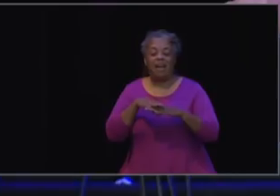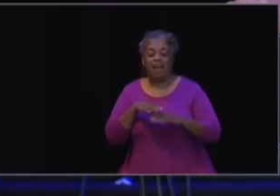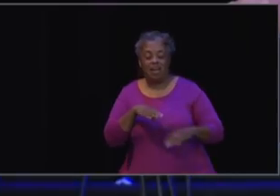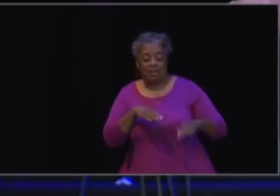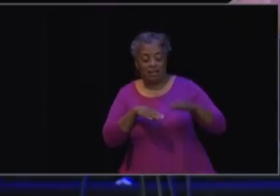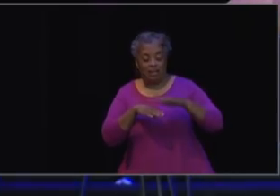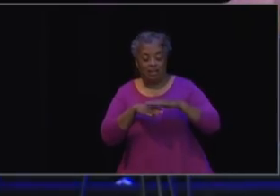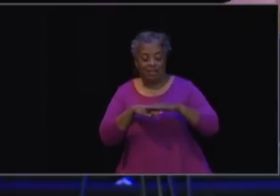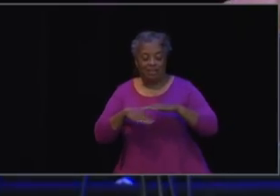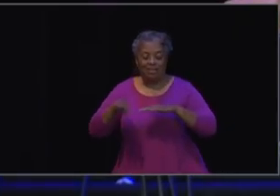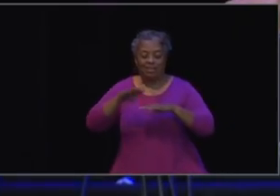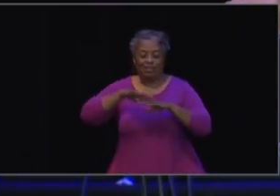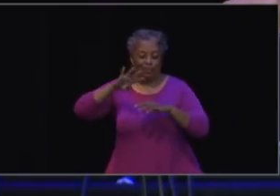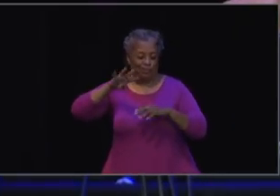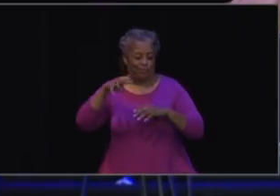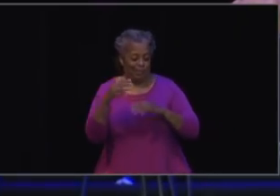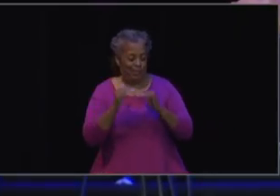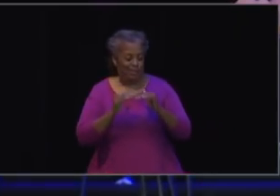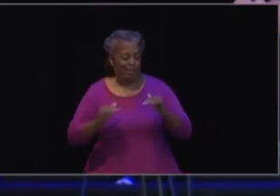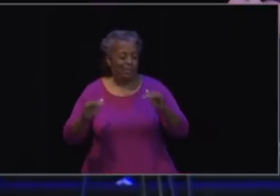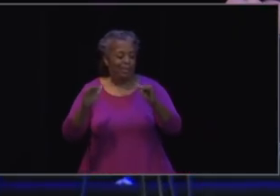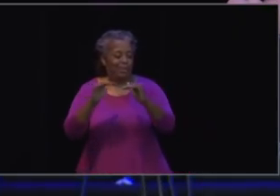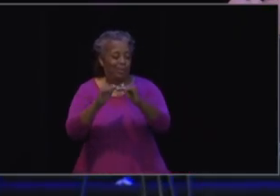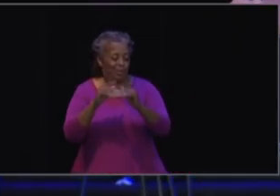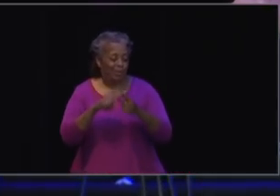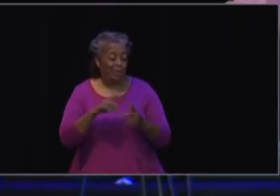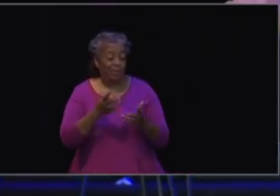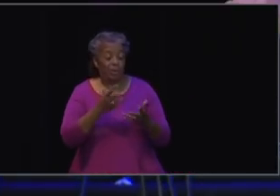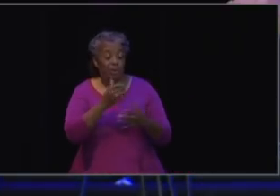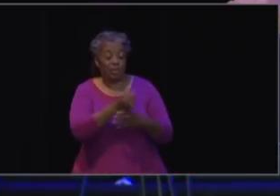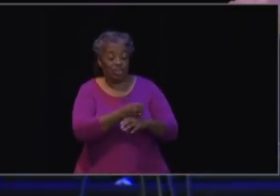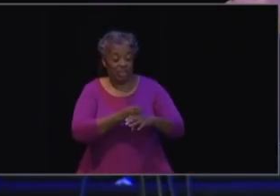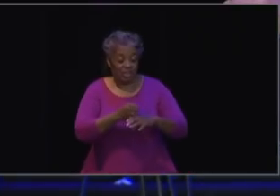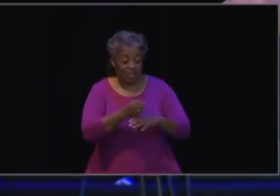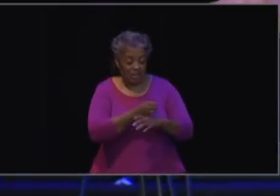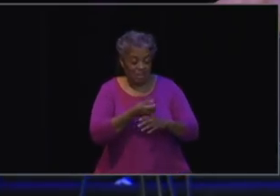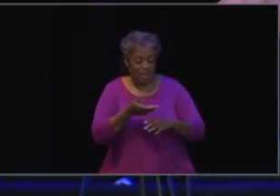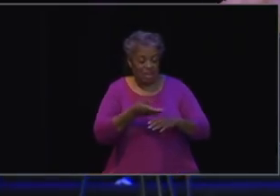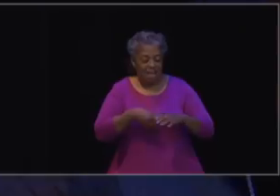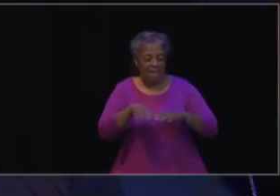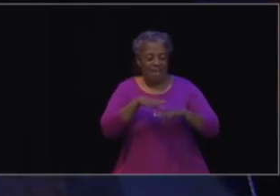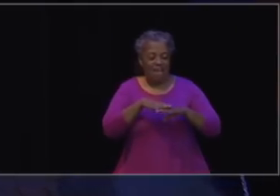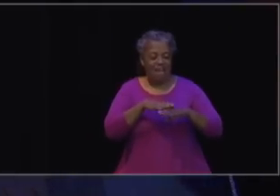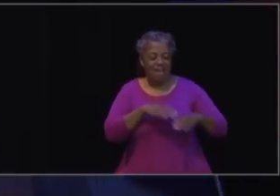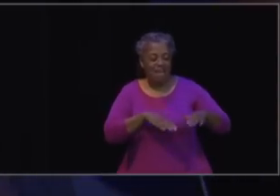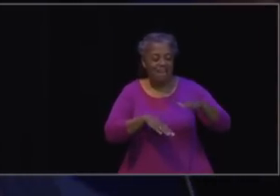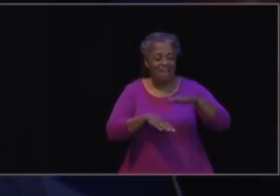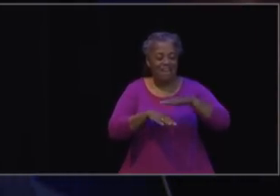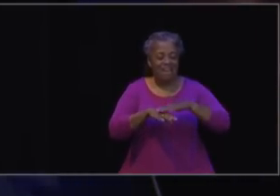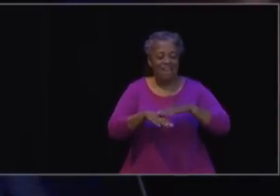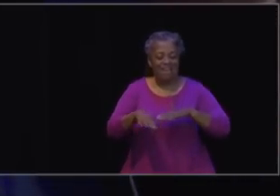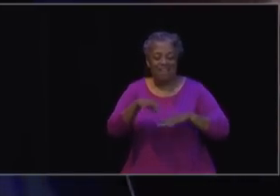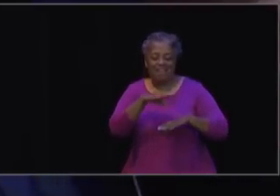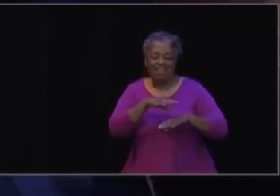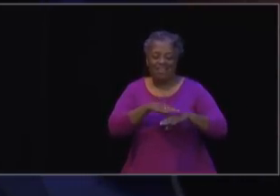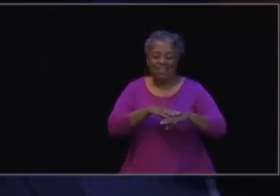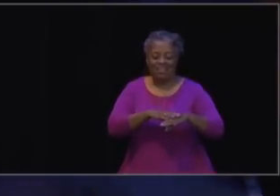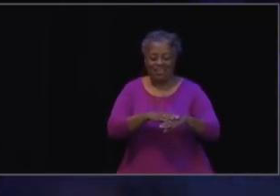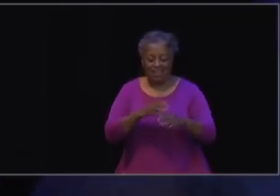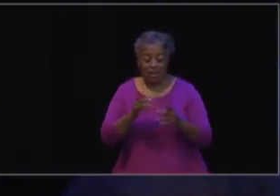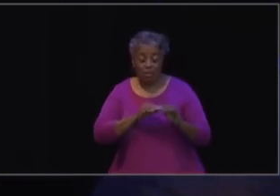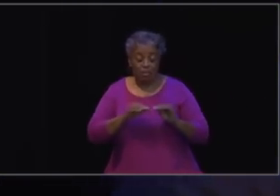of coffee. Watch the cream swirl as I do. Find myself get lost